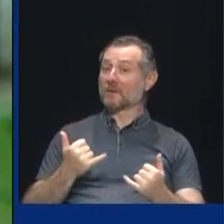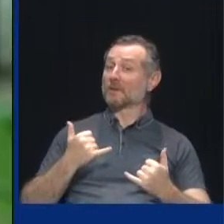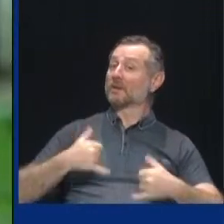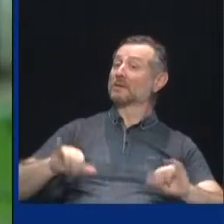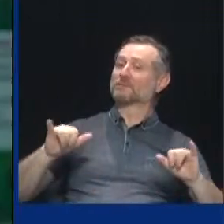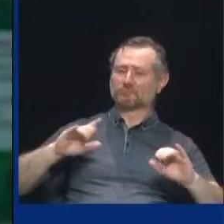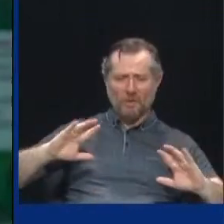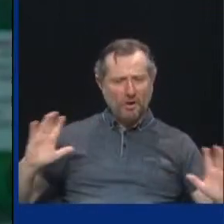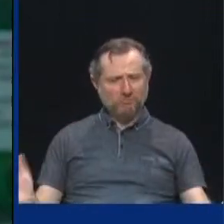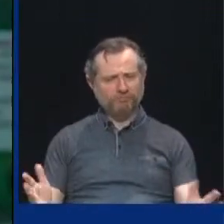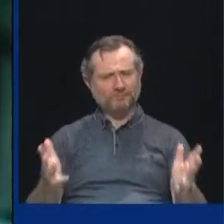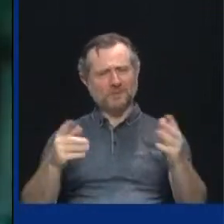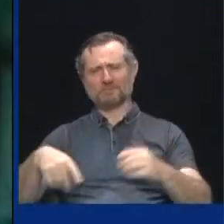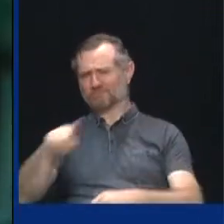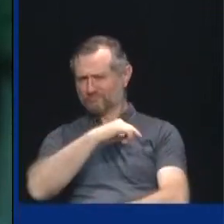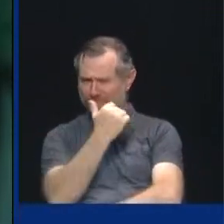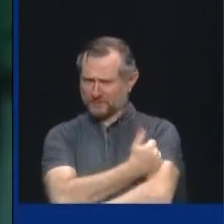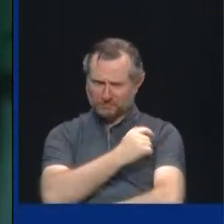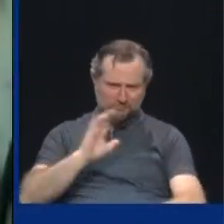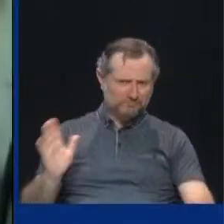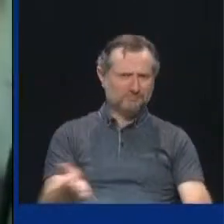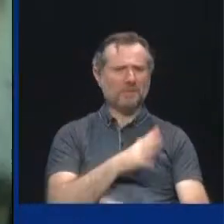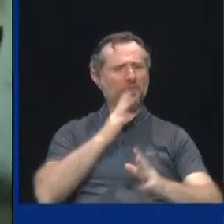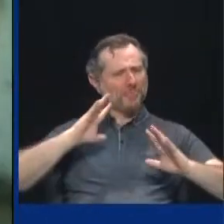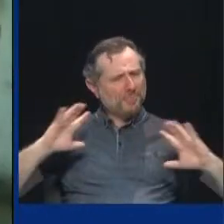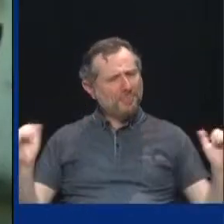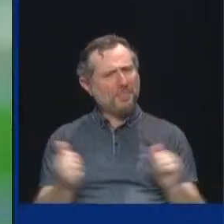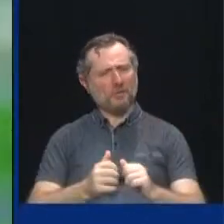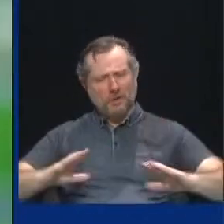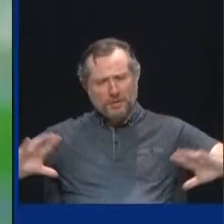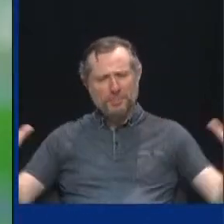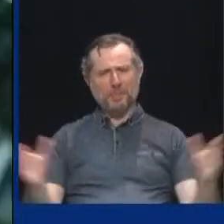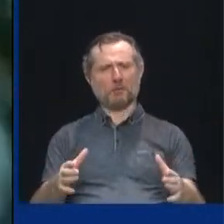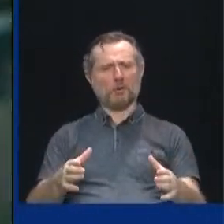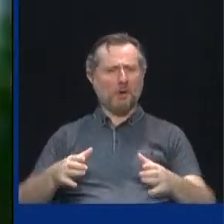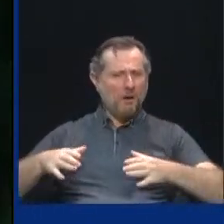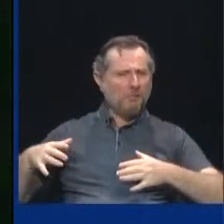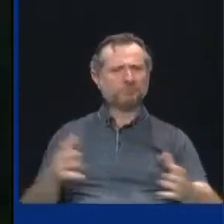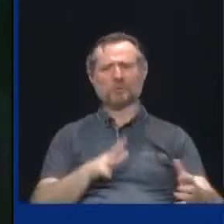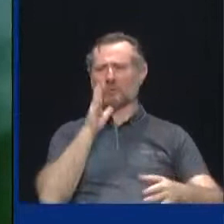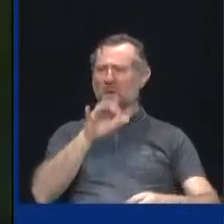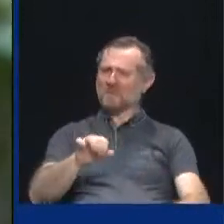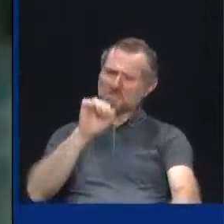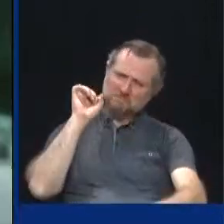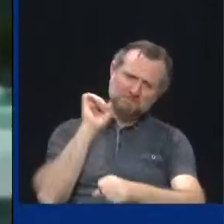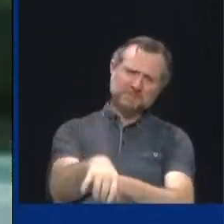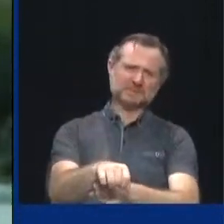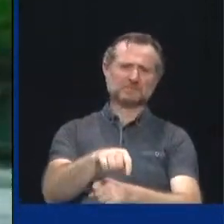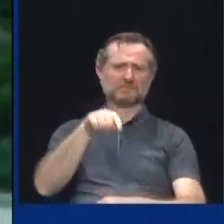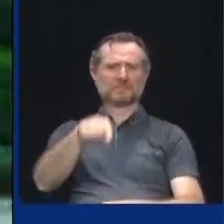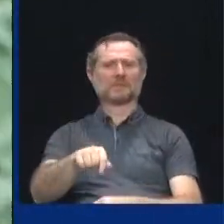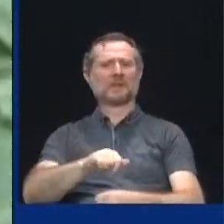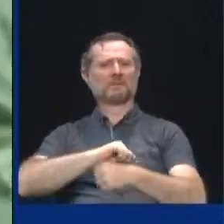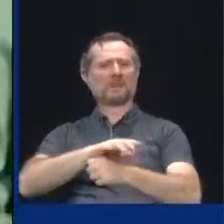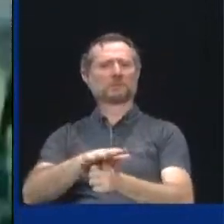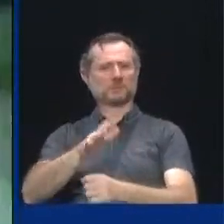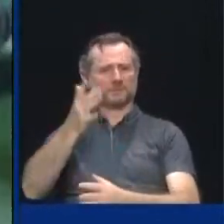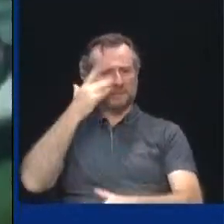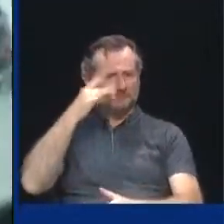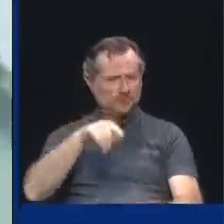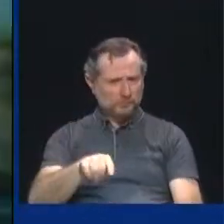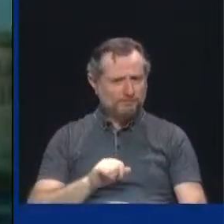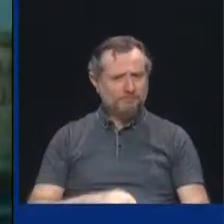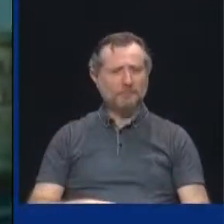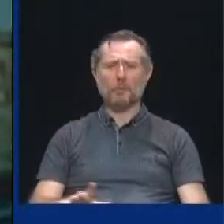Together. Together. Together. Together. We will beat this virus. Like only New Yorkers can. Stay tough, New York